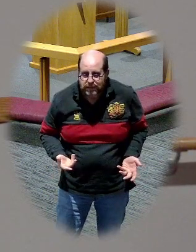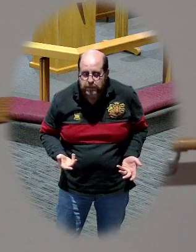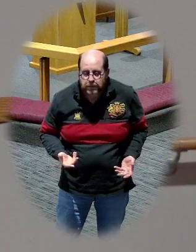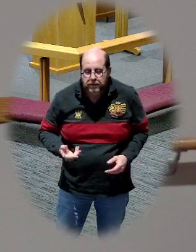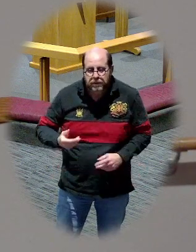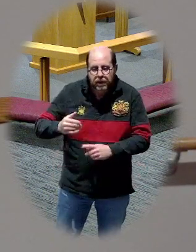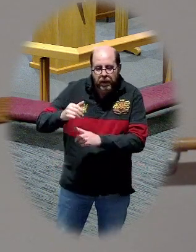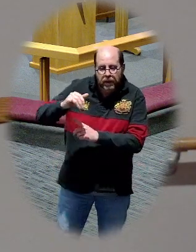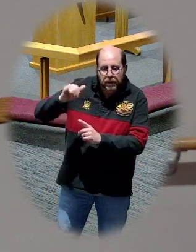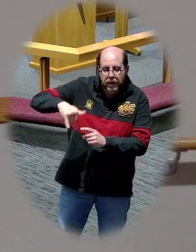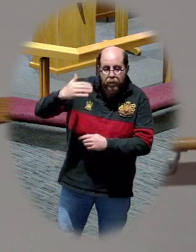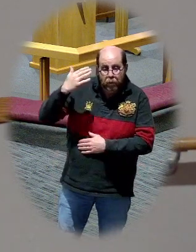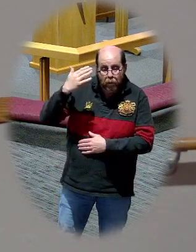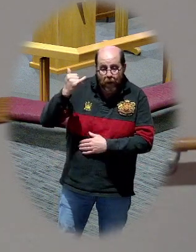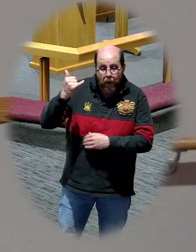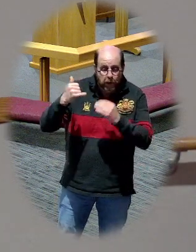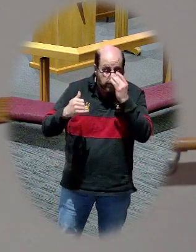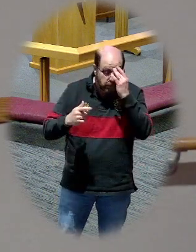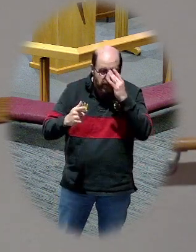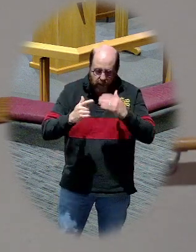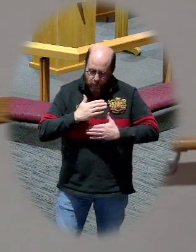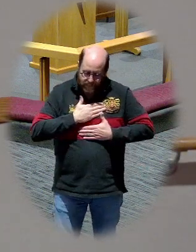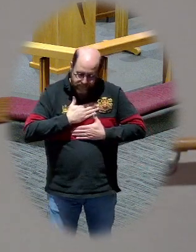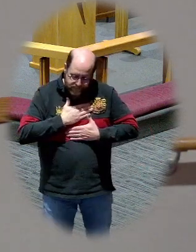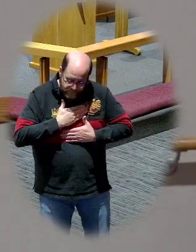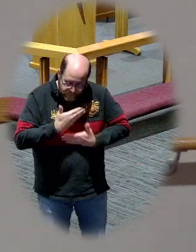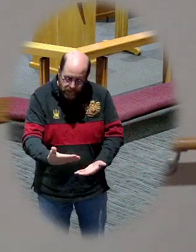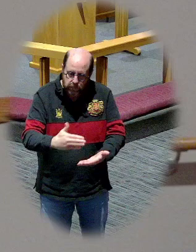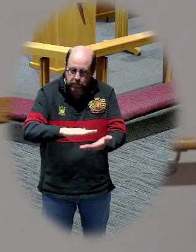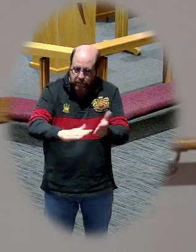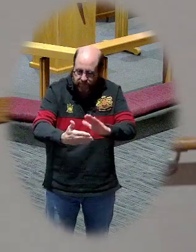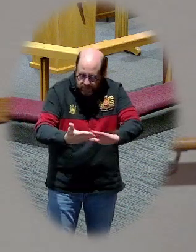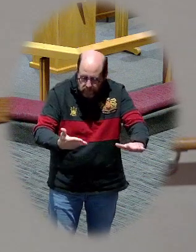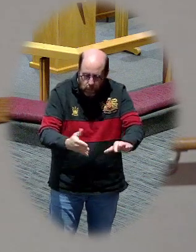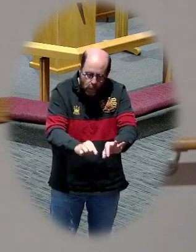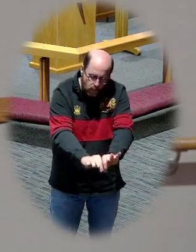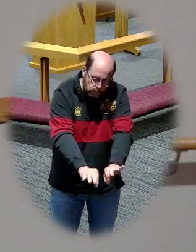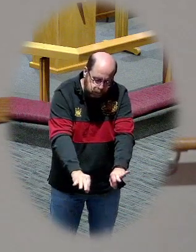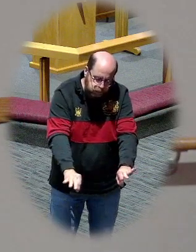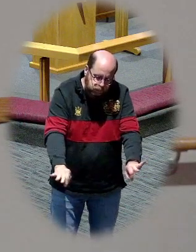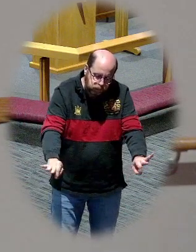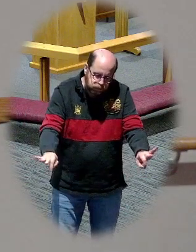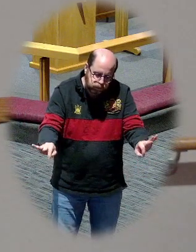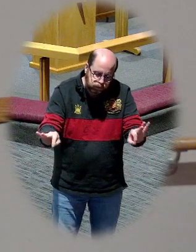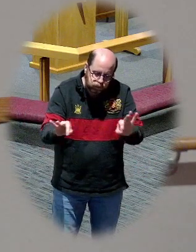This is why confession and absolution are such an important